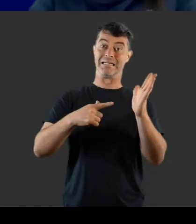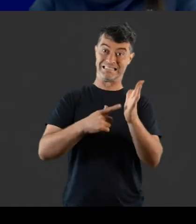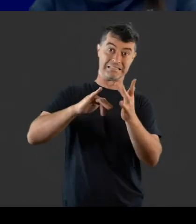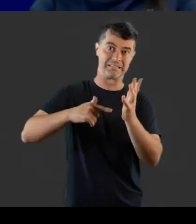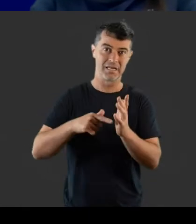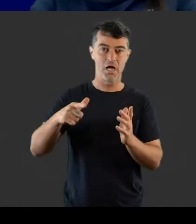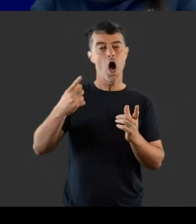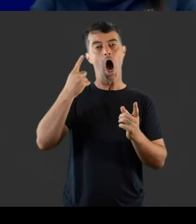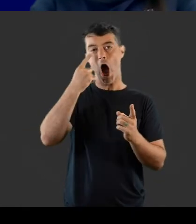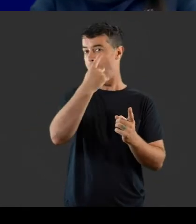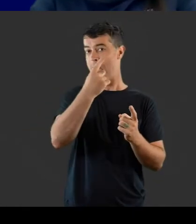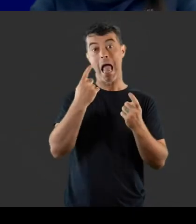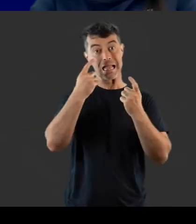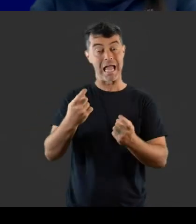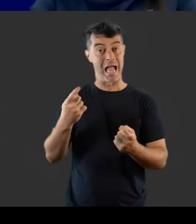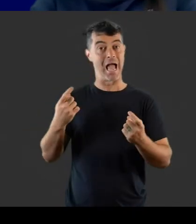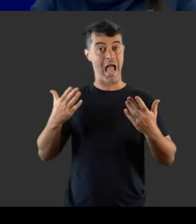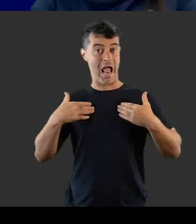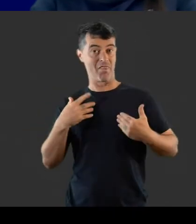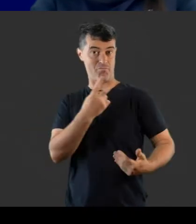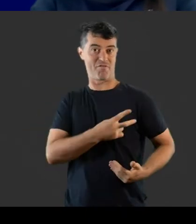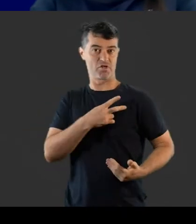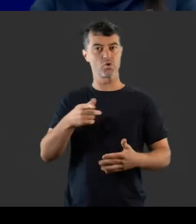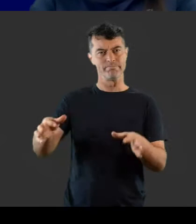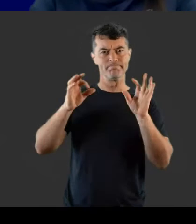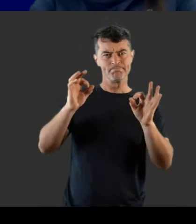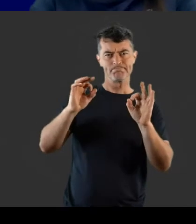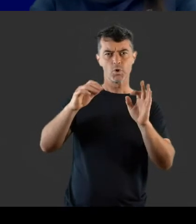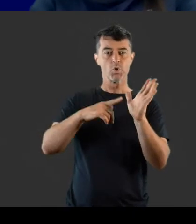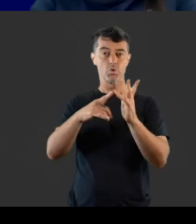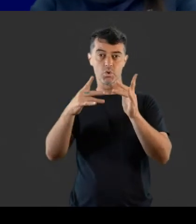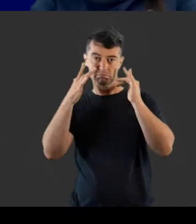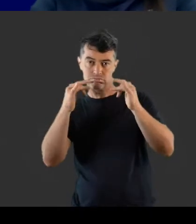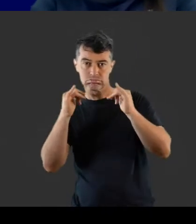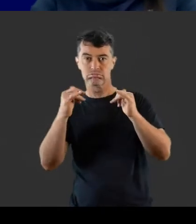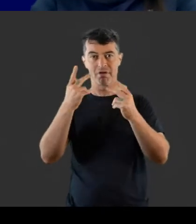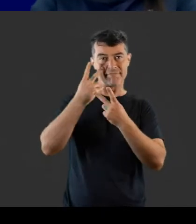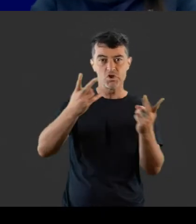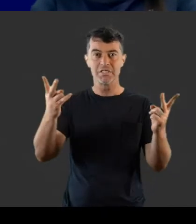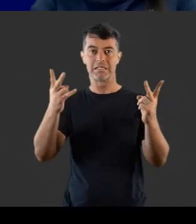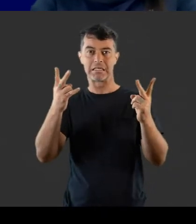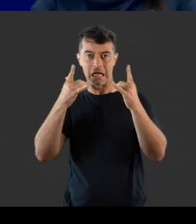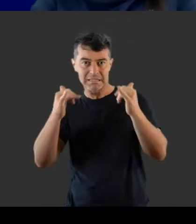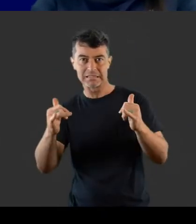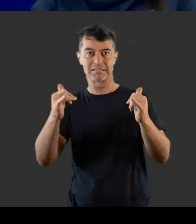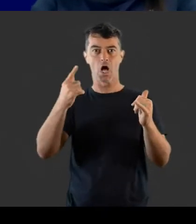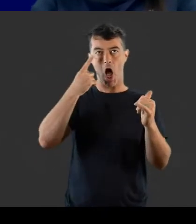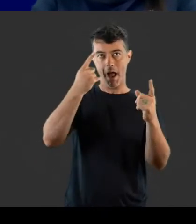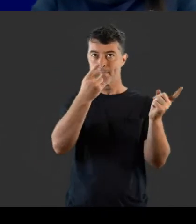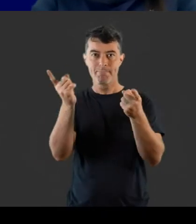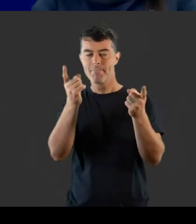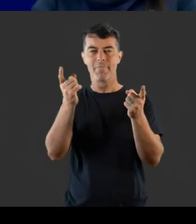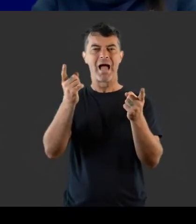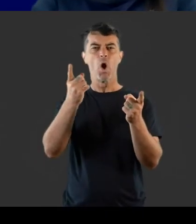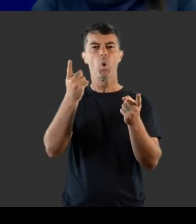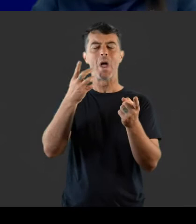Orthoptist. An orthoptist is an eye care health professional who specialises in the assessment of vision and management